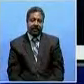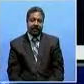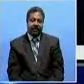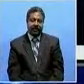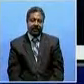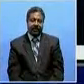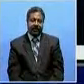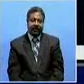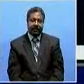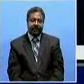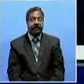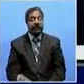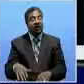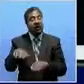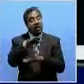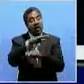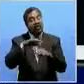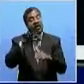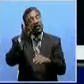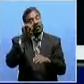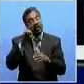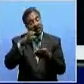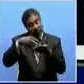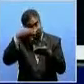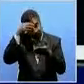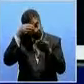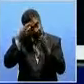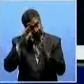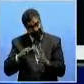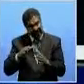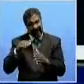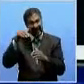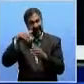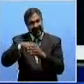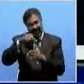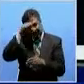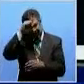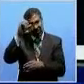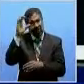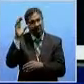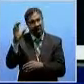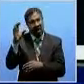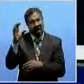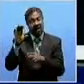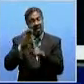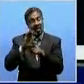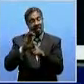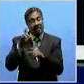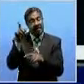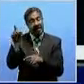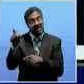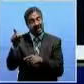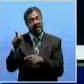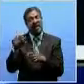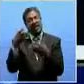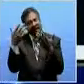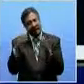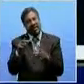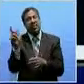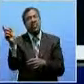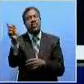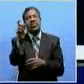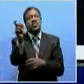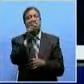Over 40 pupils at Wuyantanshi Takenco School in Chingola District on the Copperboard Province have been gassed by unknown